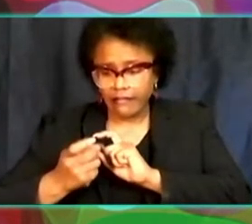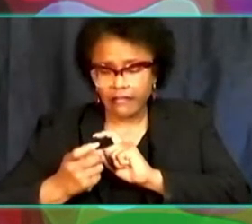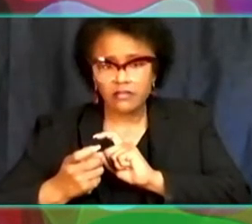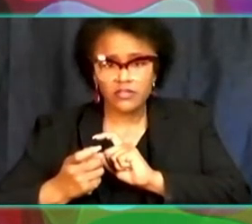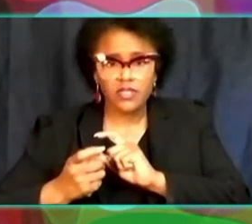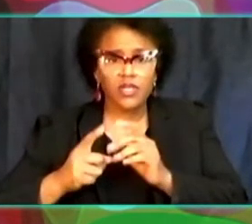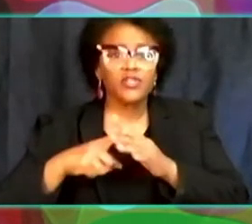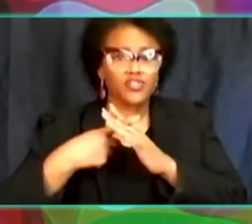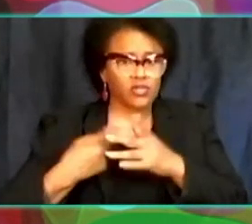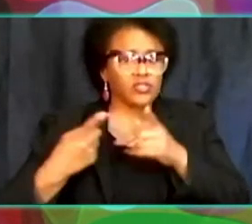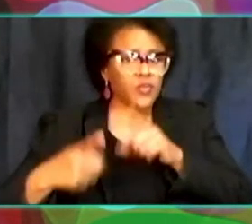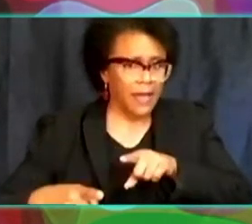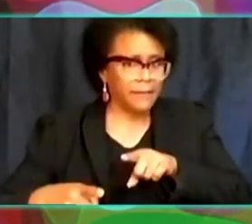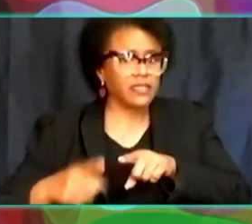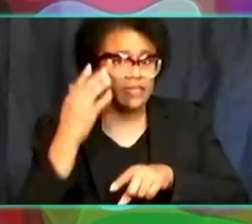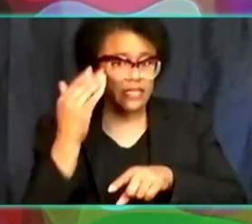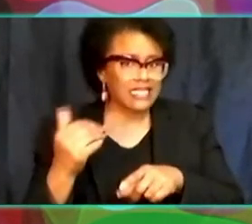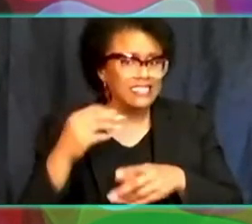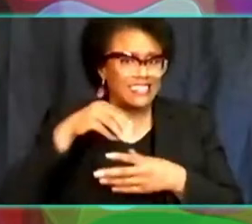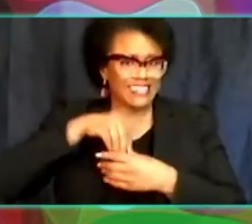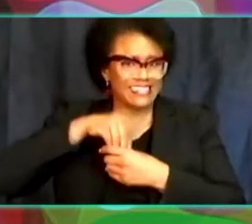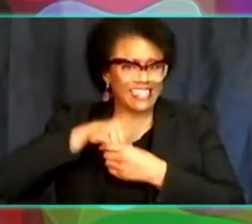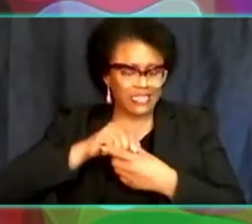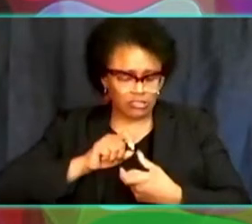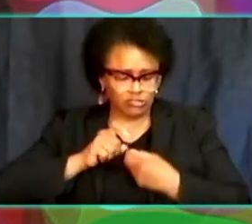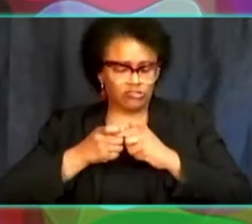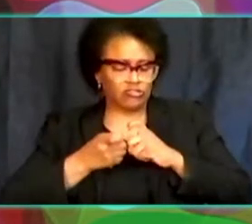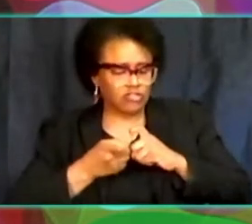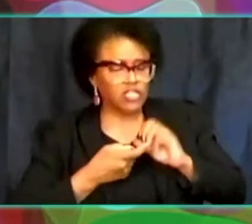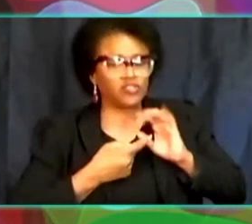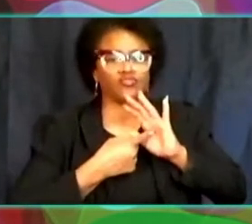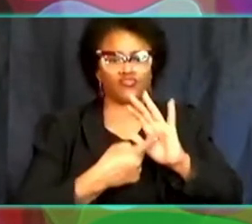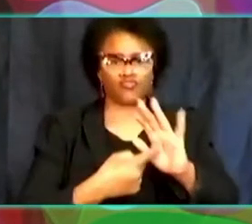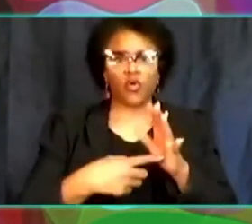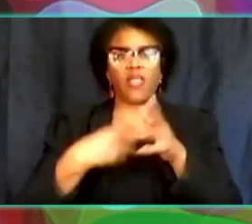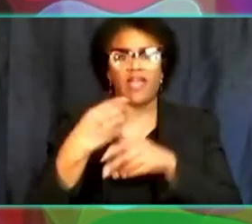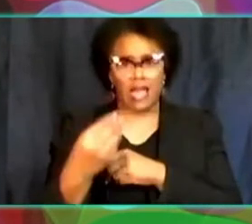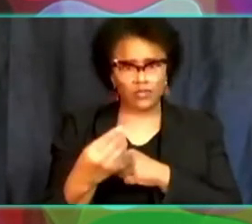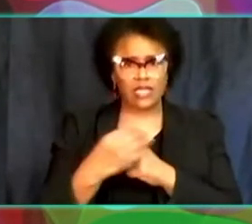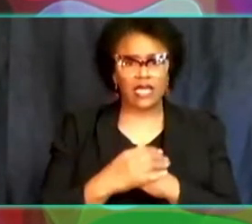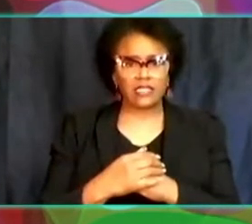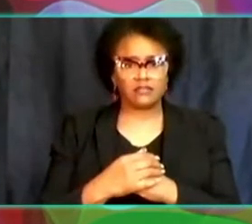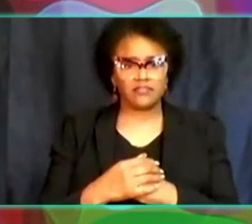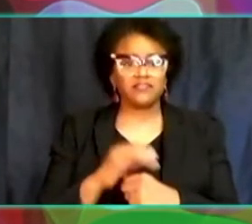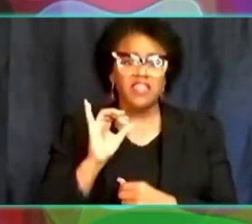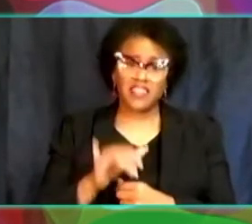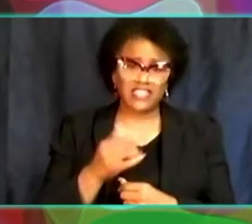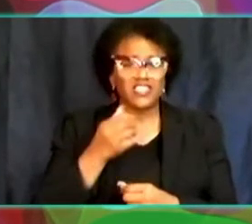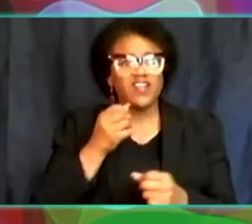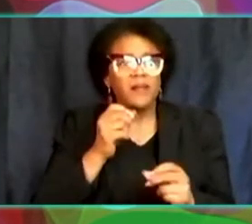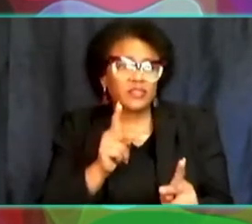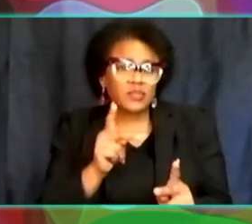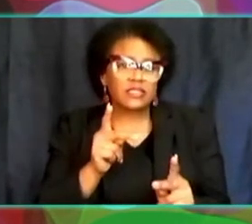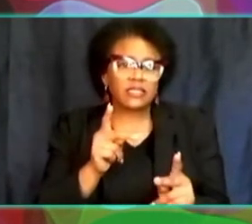starts to happen because we're doing it from the inside out. So I see it as an opportunity, even though it's just sort of like, you know.